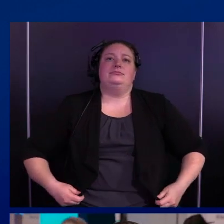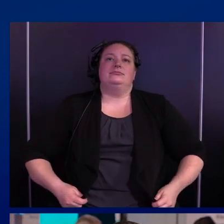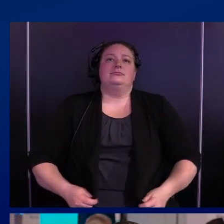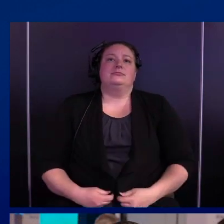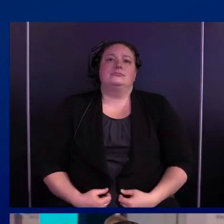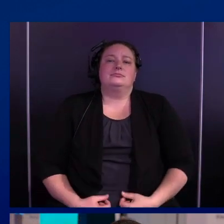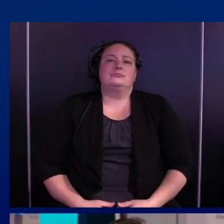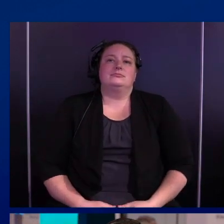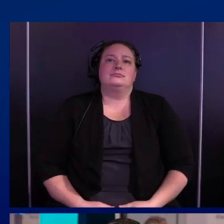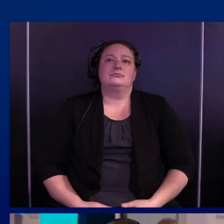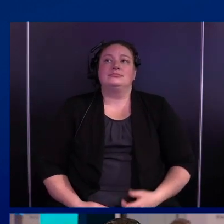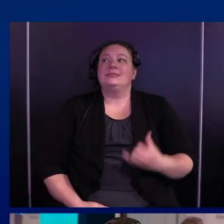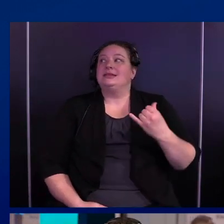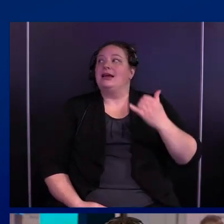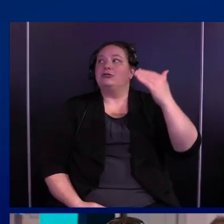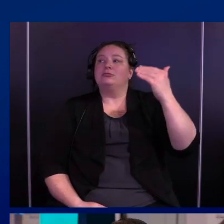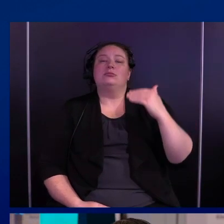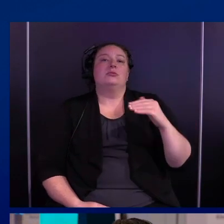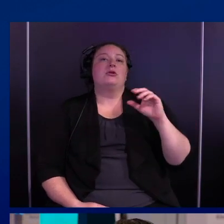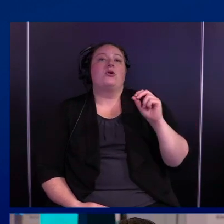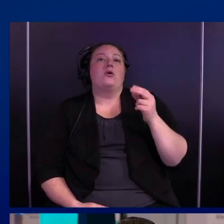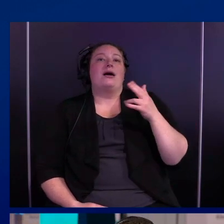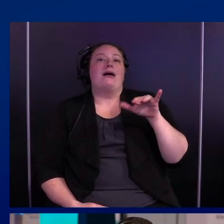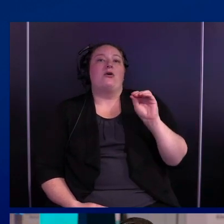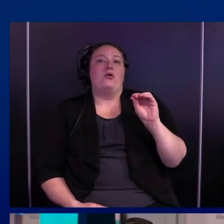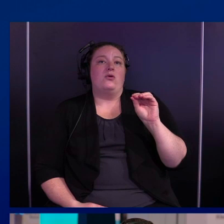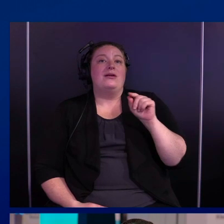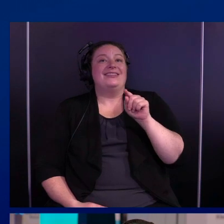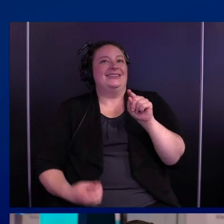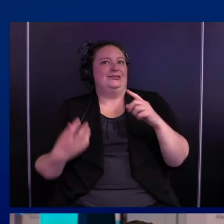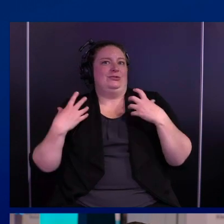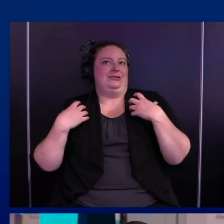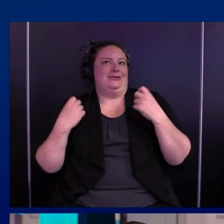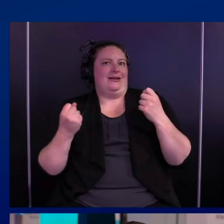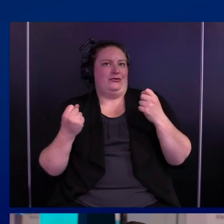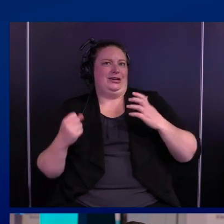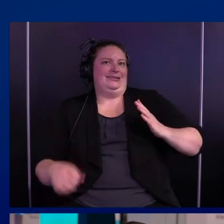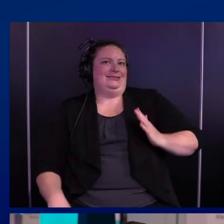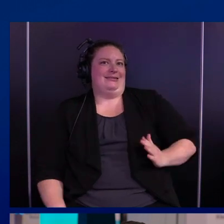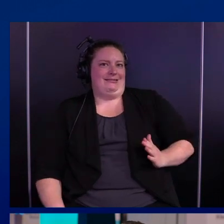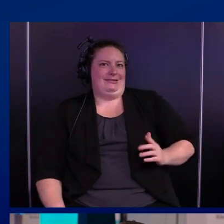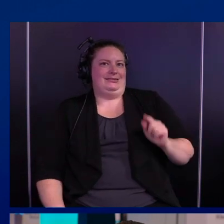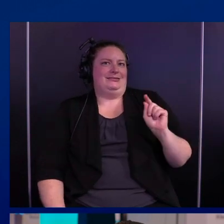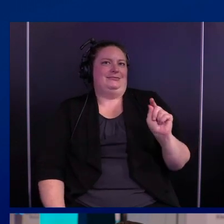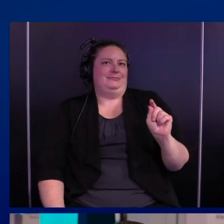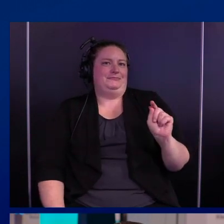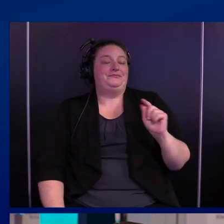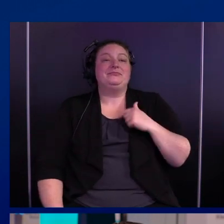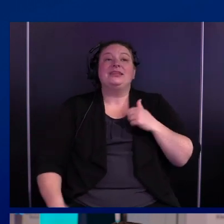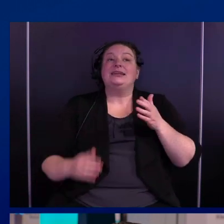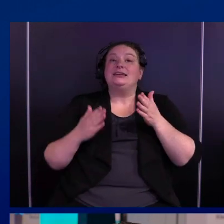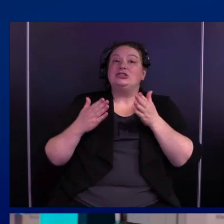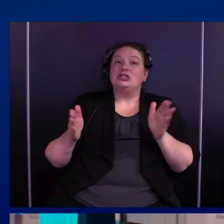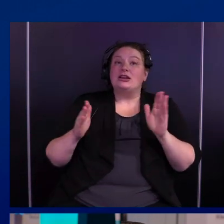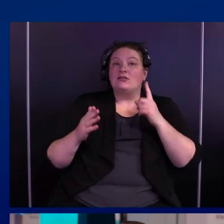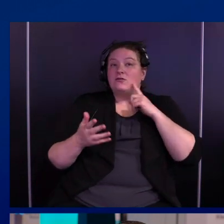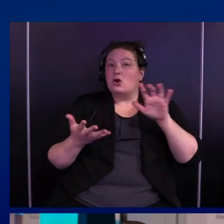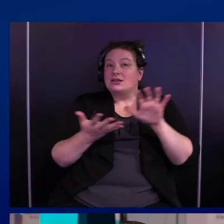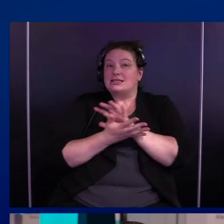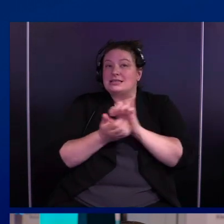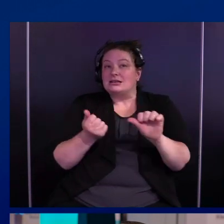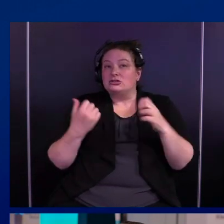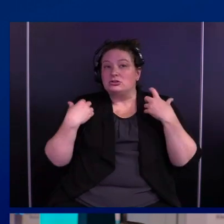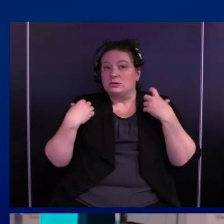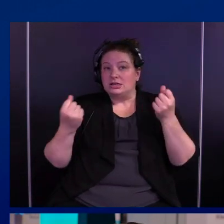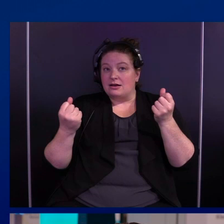move on to Ohio. So this is my recovery site. And in general, when I'm doing disaster recovery,